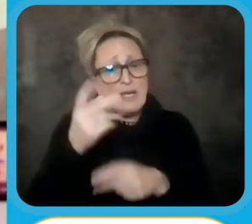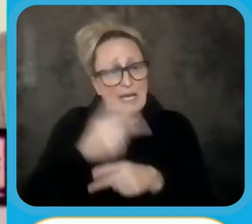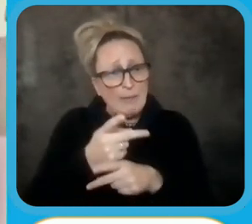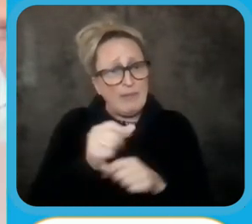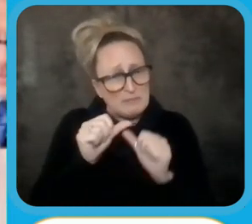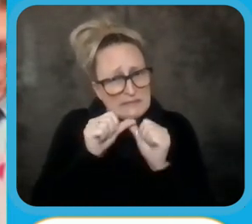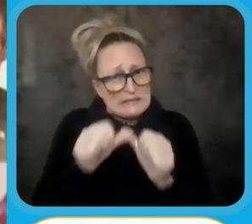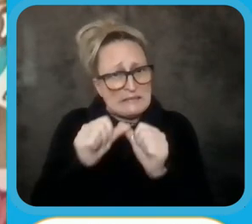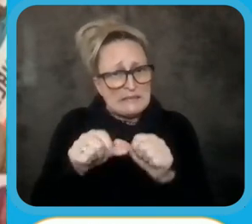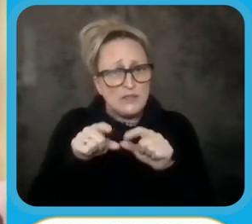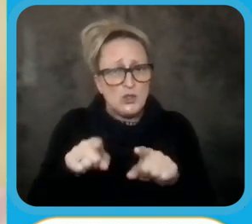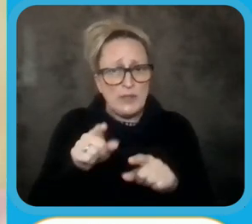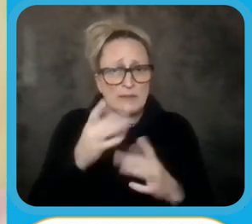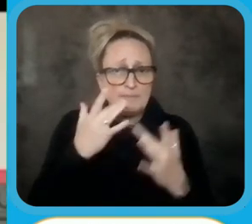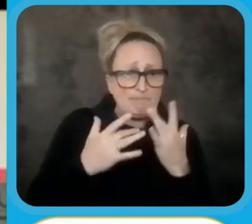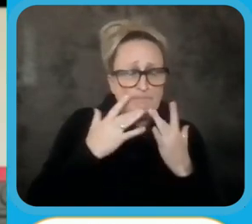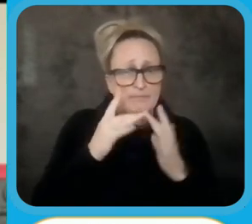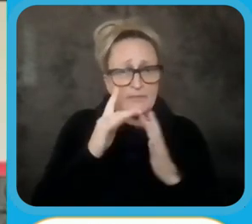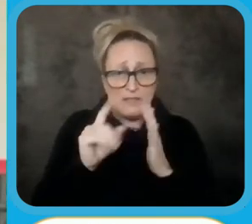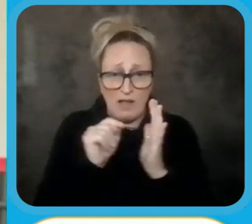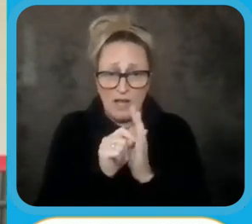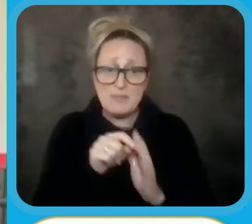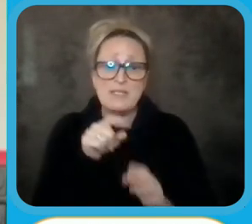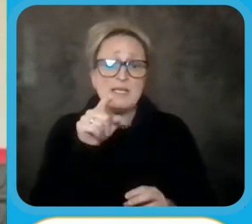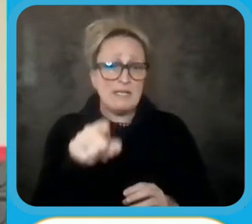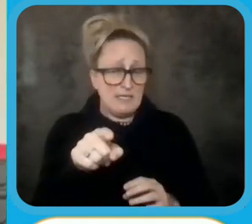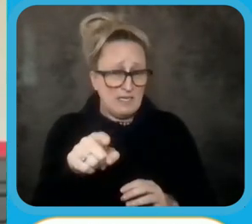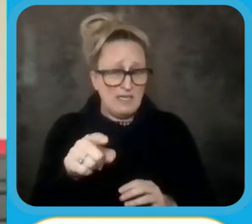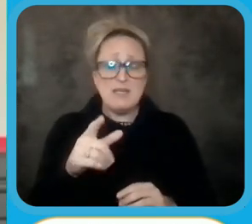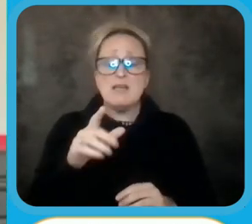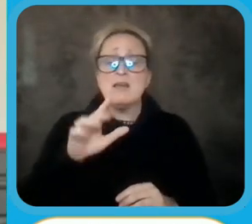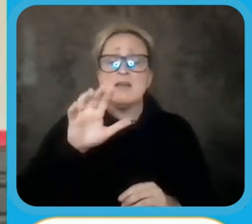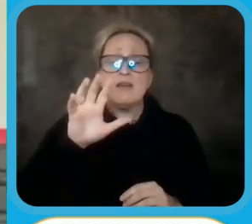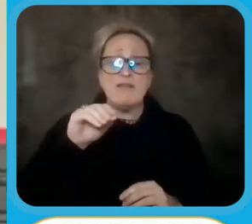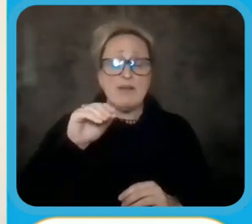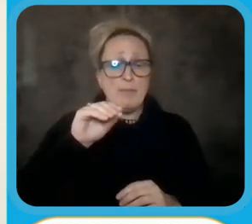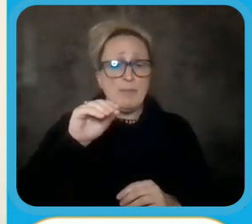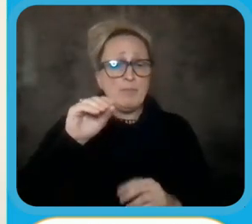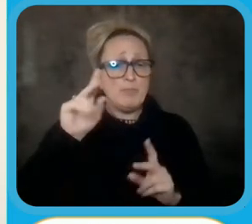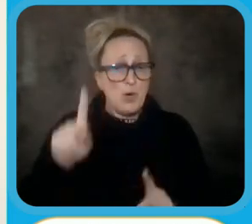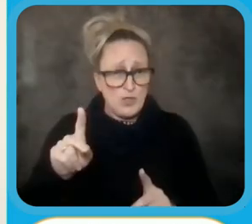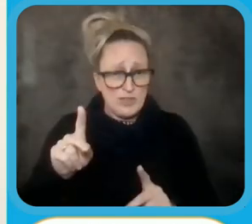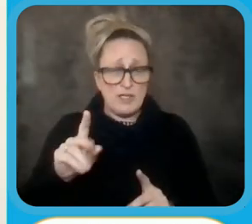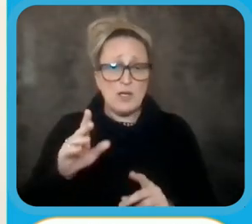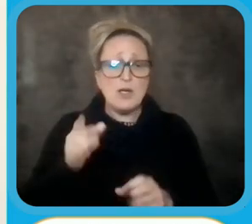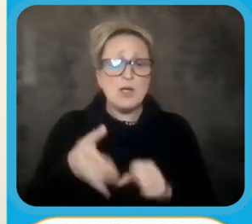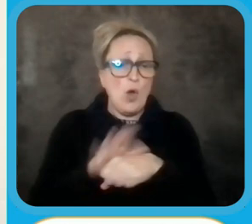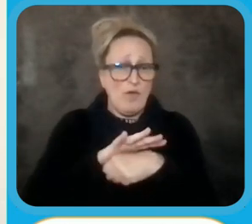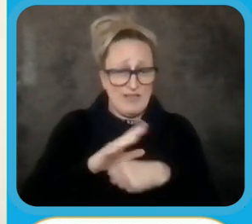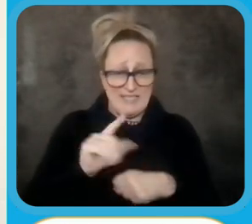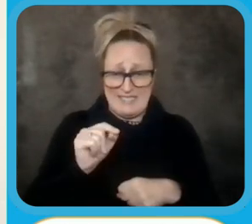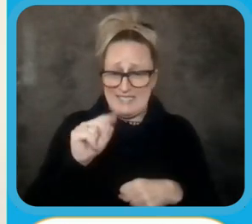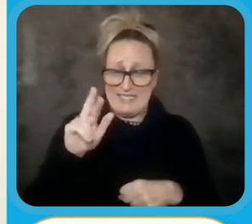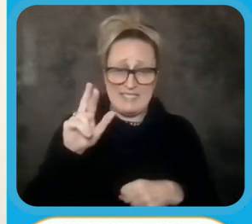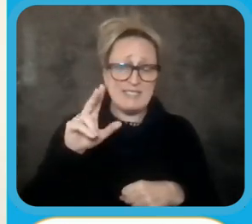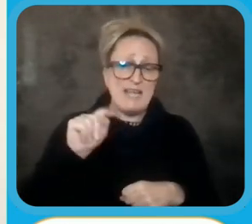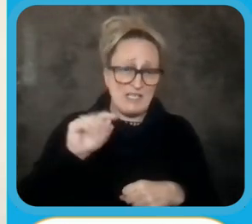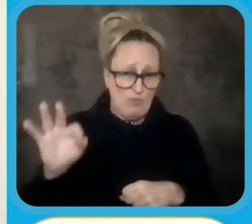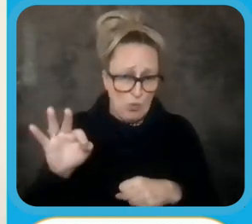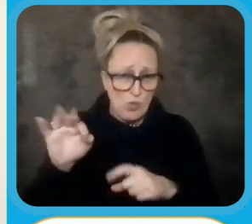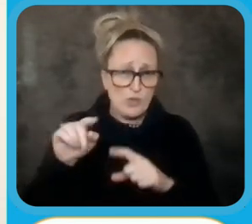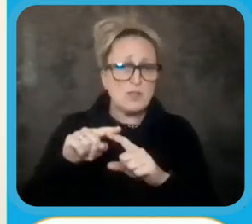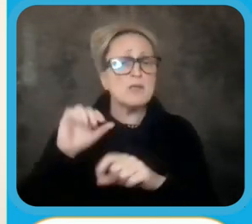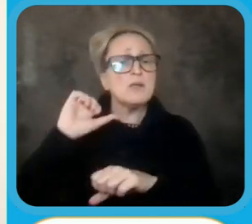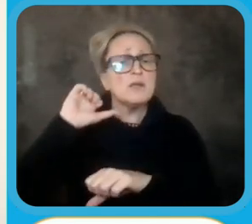during these trying times. Mike Schaefer co-led a 50-person statewide COVID-19 task force, creating many